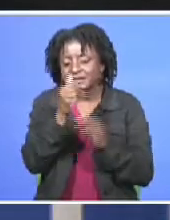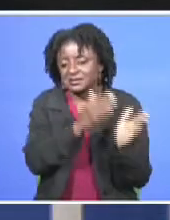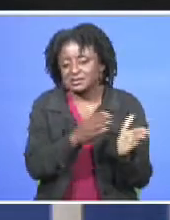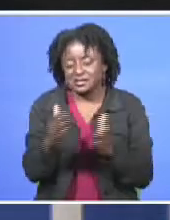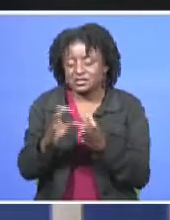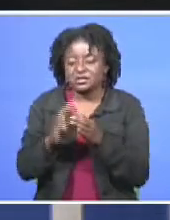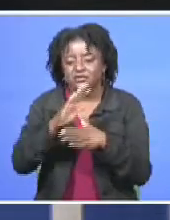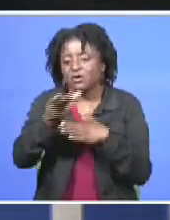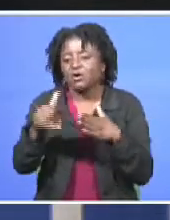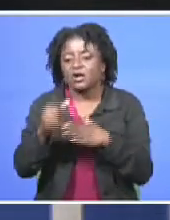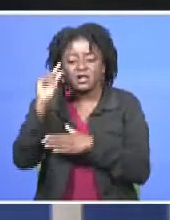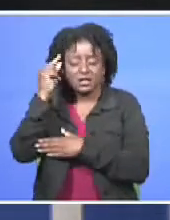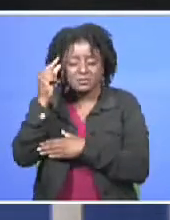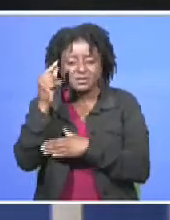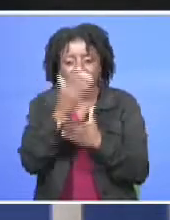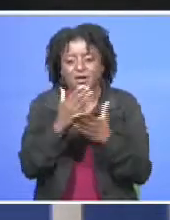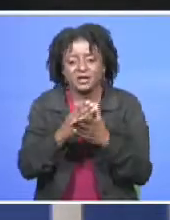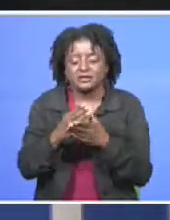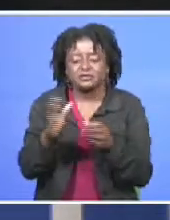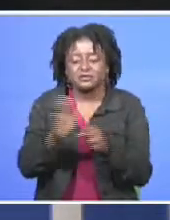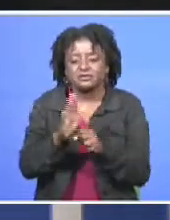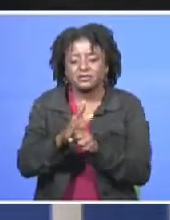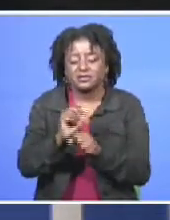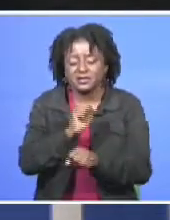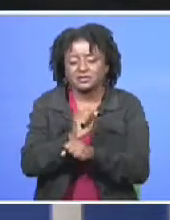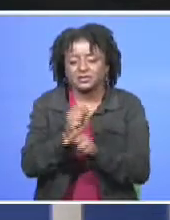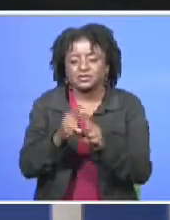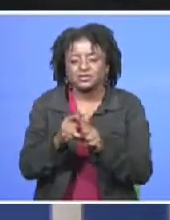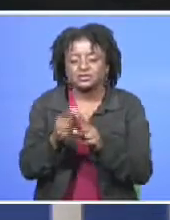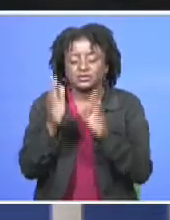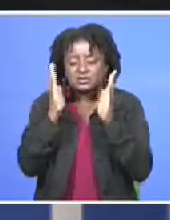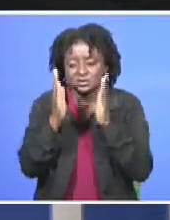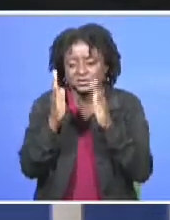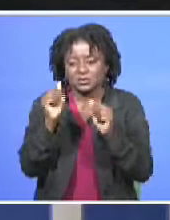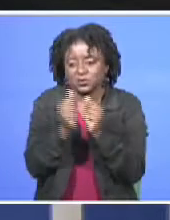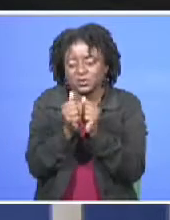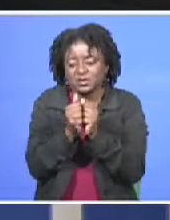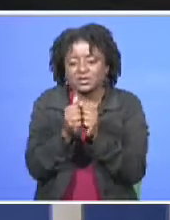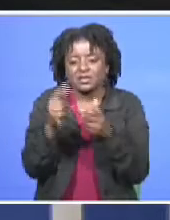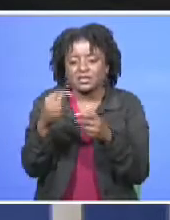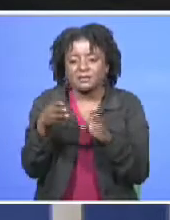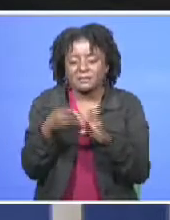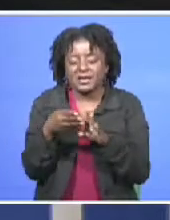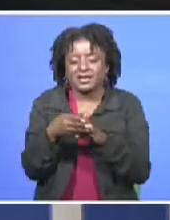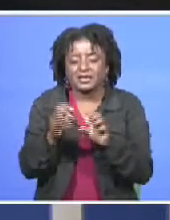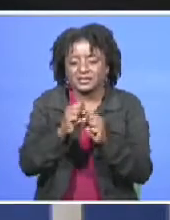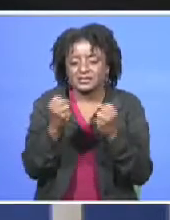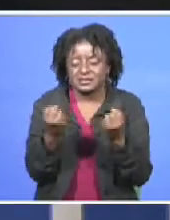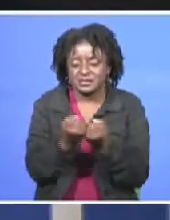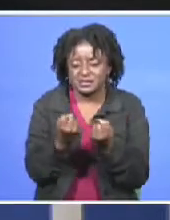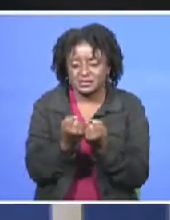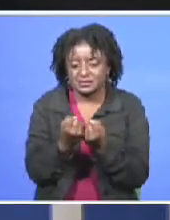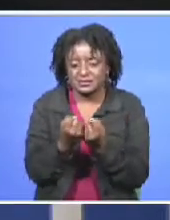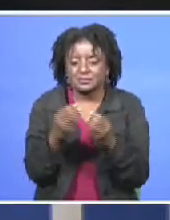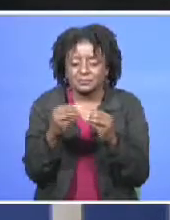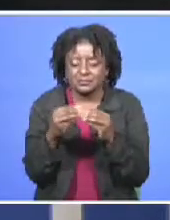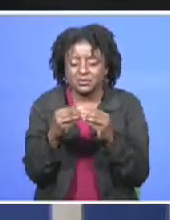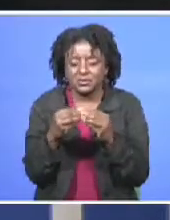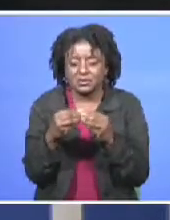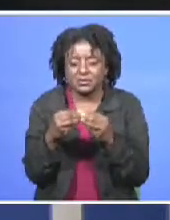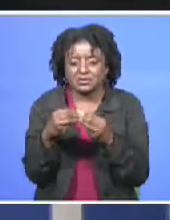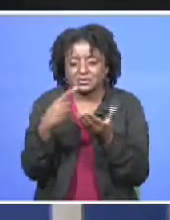is a part of holistic efforts to address the banking system. DeAndre Williamson was at the Senate and has more details on this